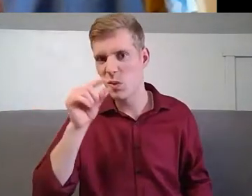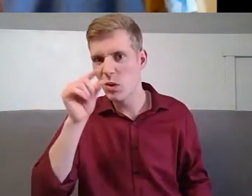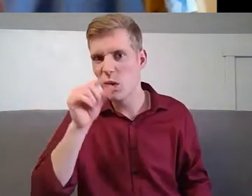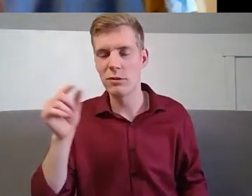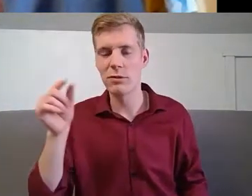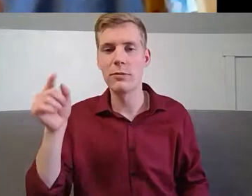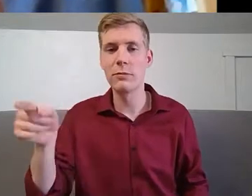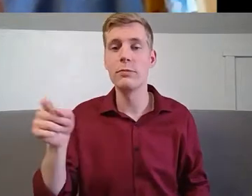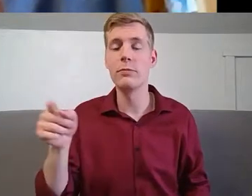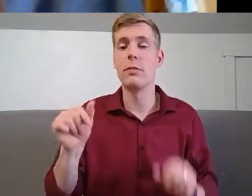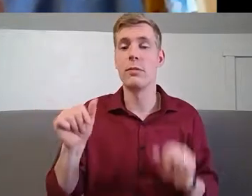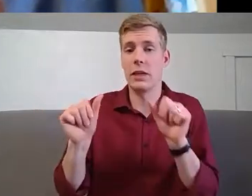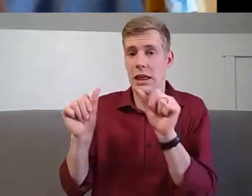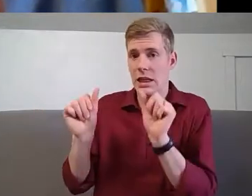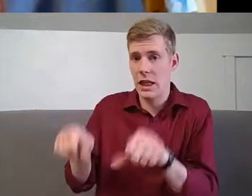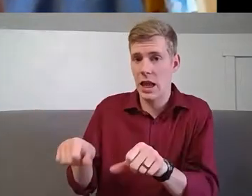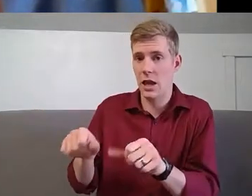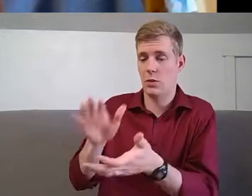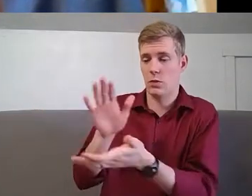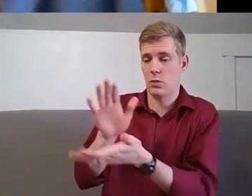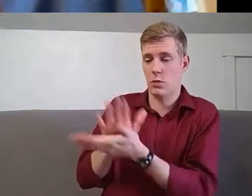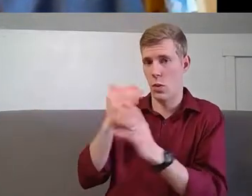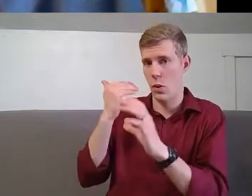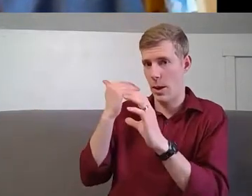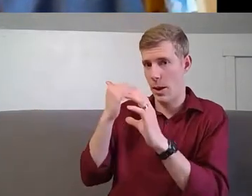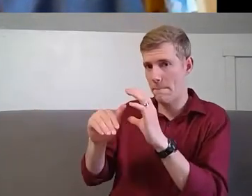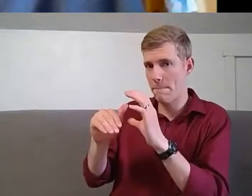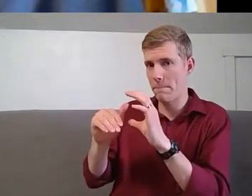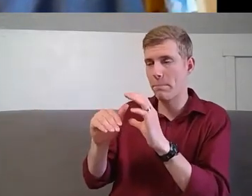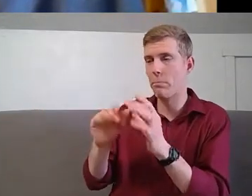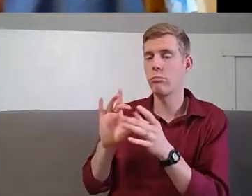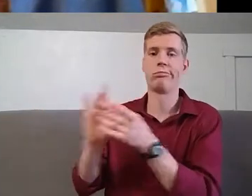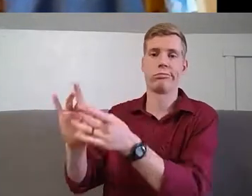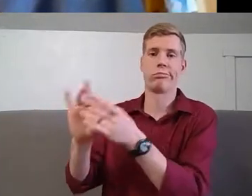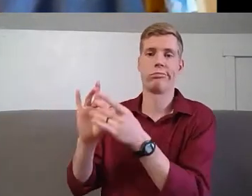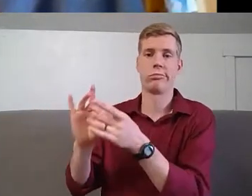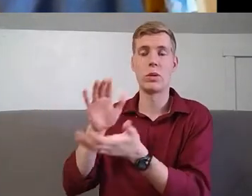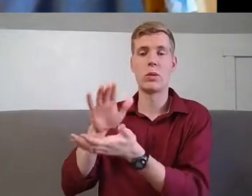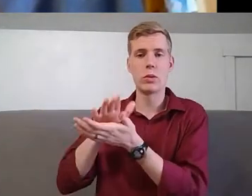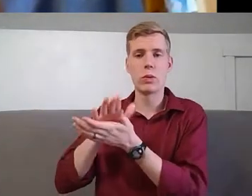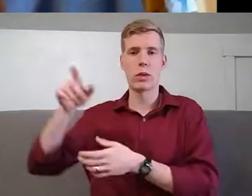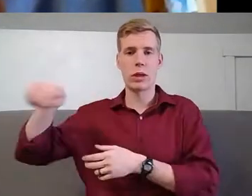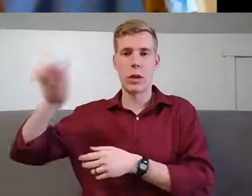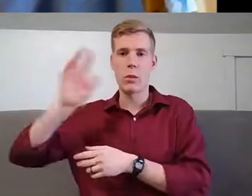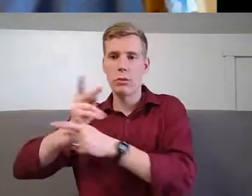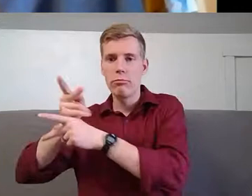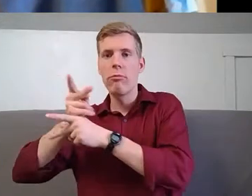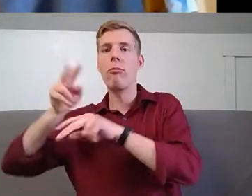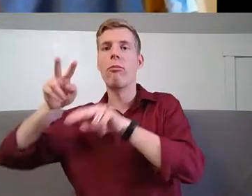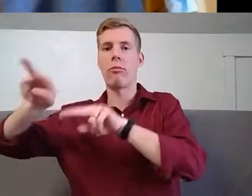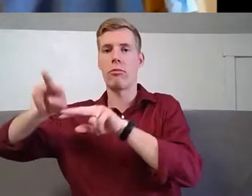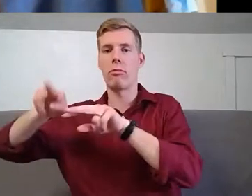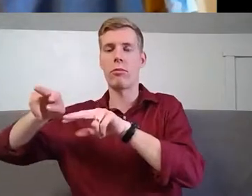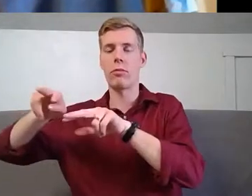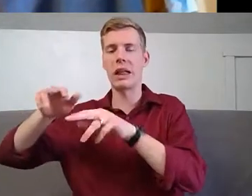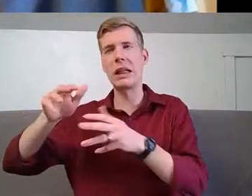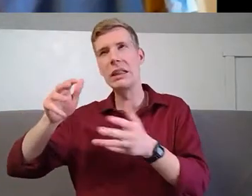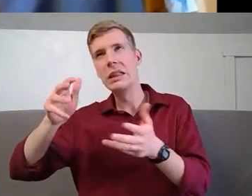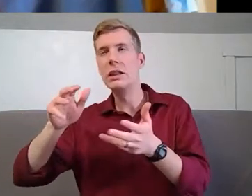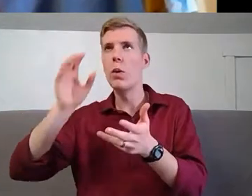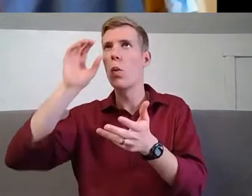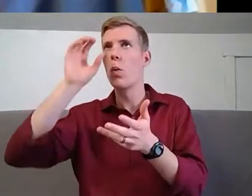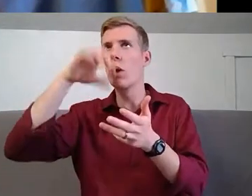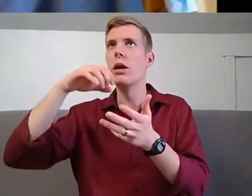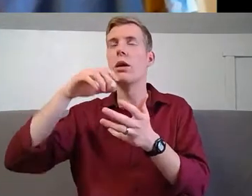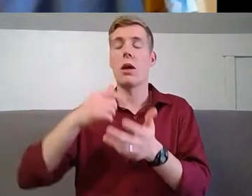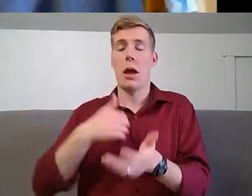can connect through their school emails, which is a little bit monitored by the school. Sometimes can get a little wonky, which is fine. I'd rather